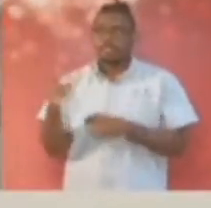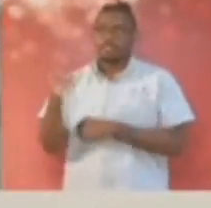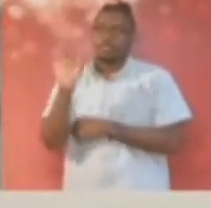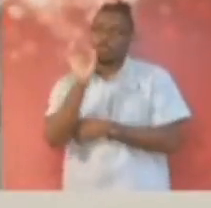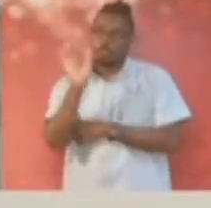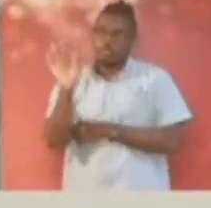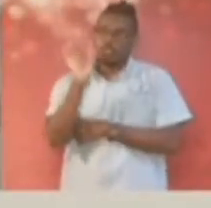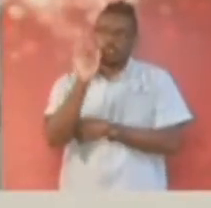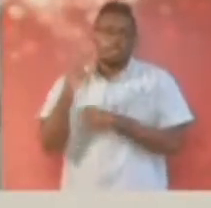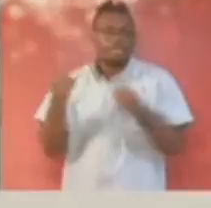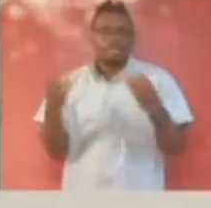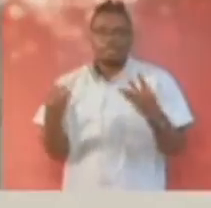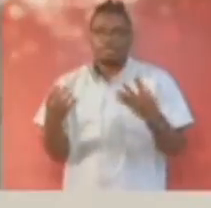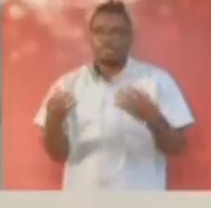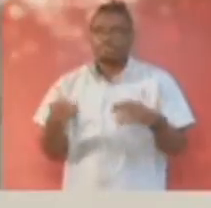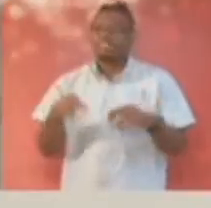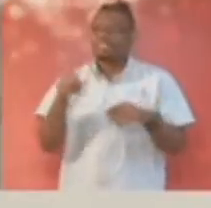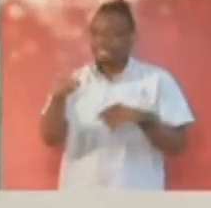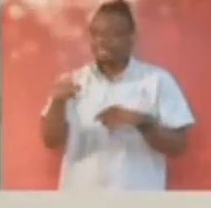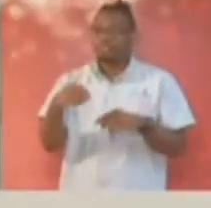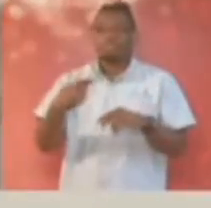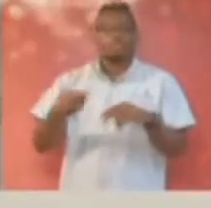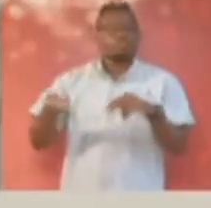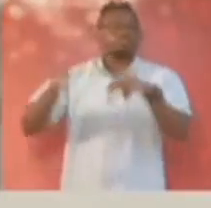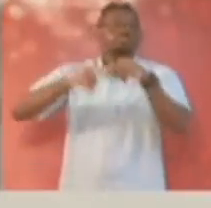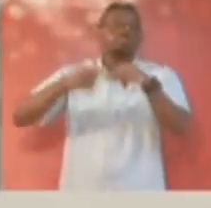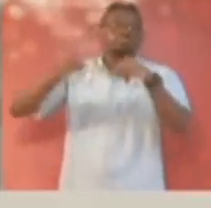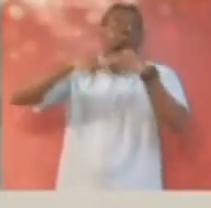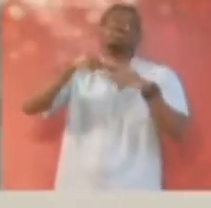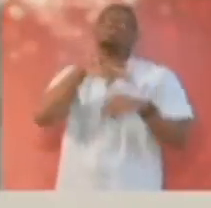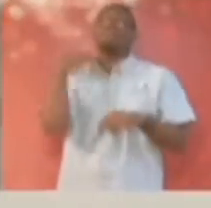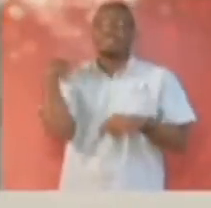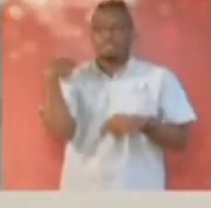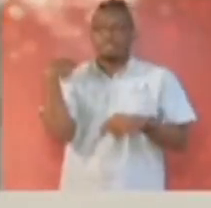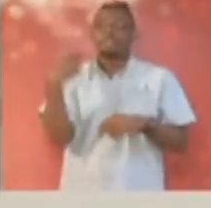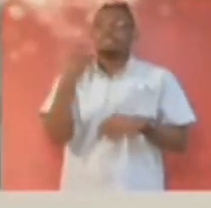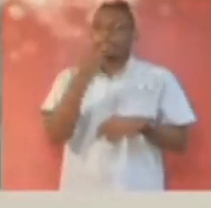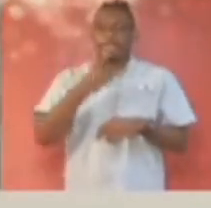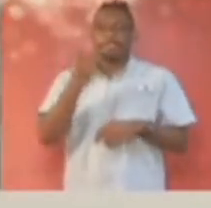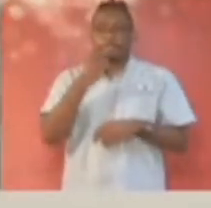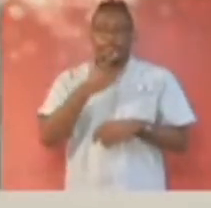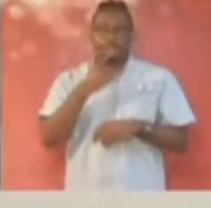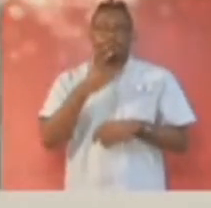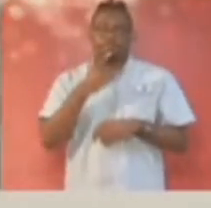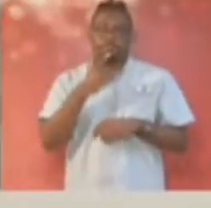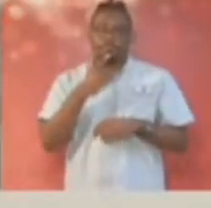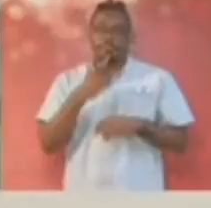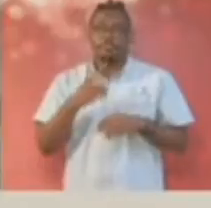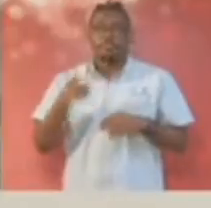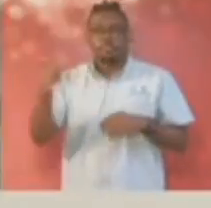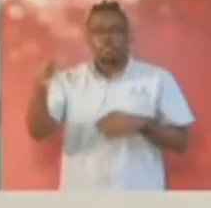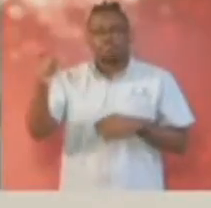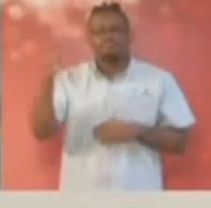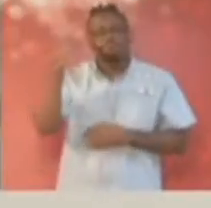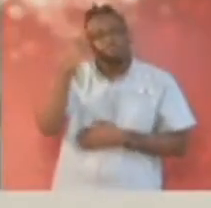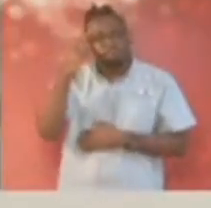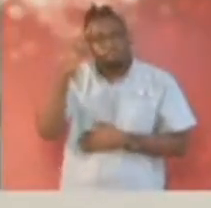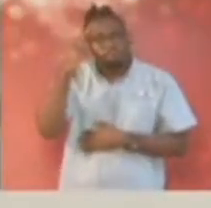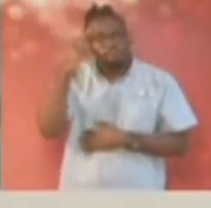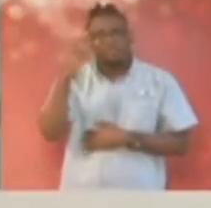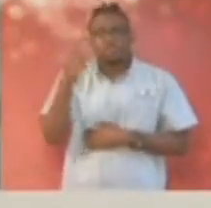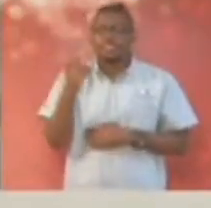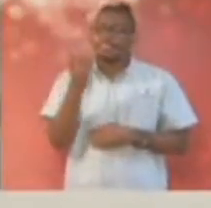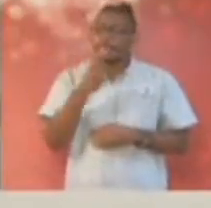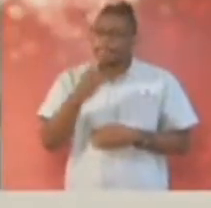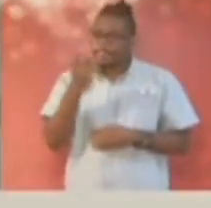So in other words, just like infectious diseases, I like to think of diabetes as a hand-to-mouth